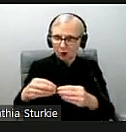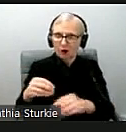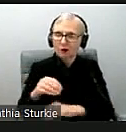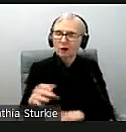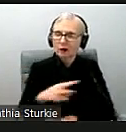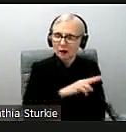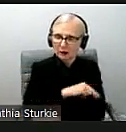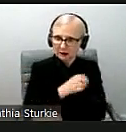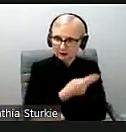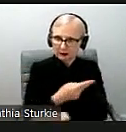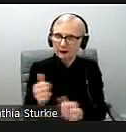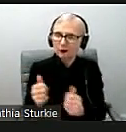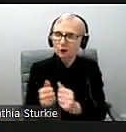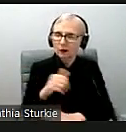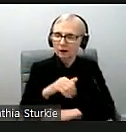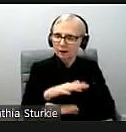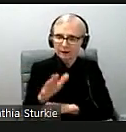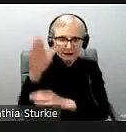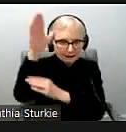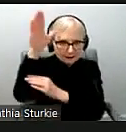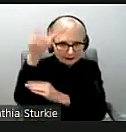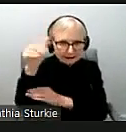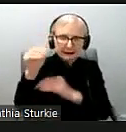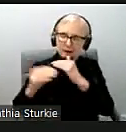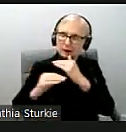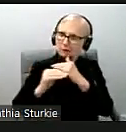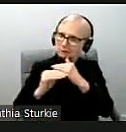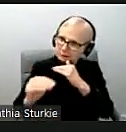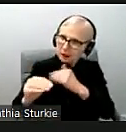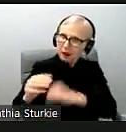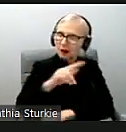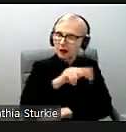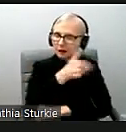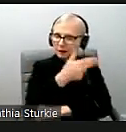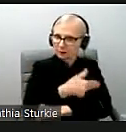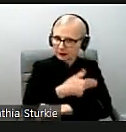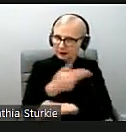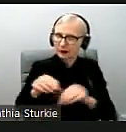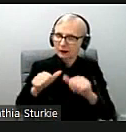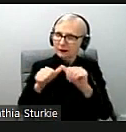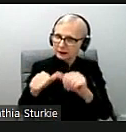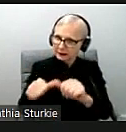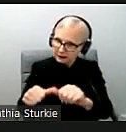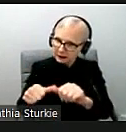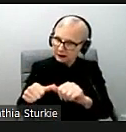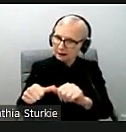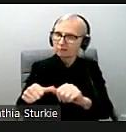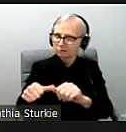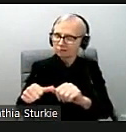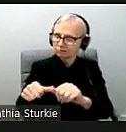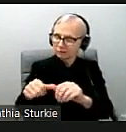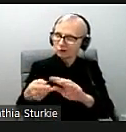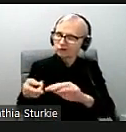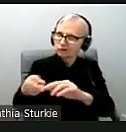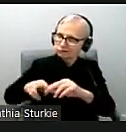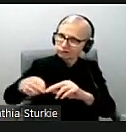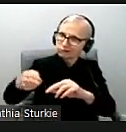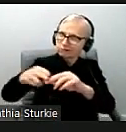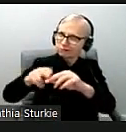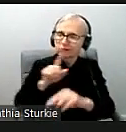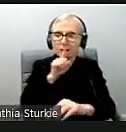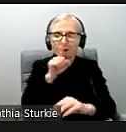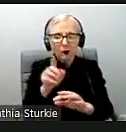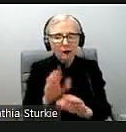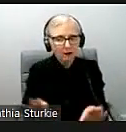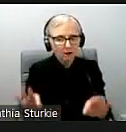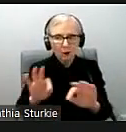so this is a stubborn plateau. Hospitalizations are continuing to rise, and it is really important that we